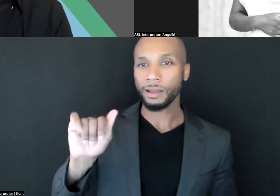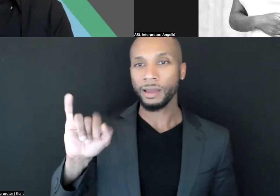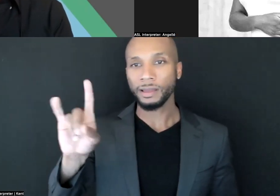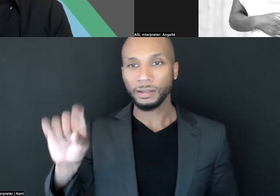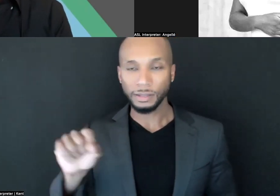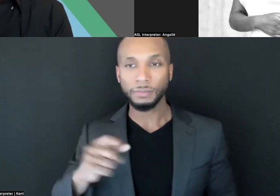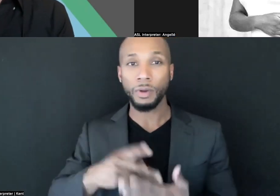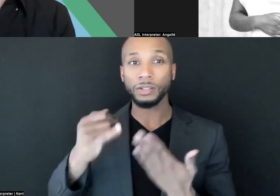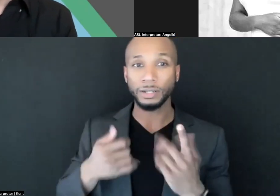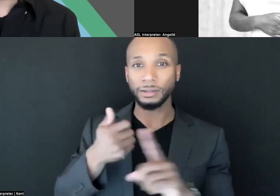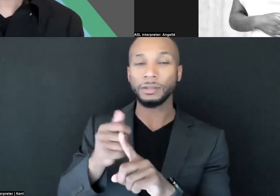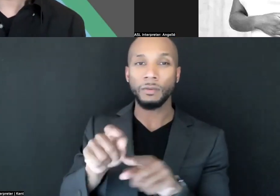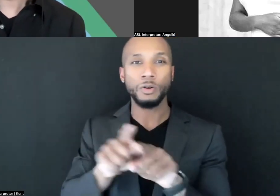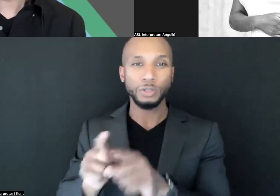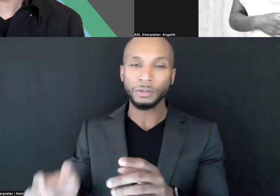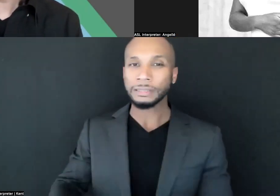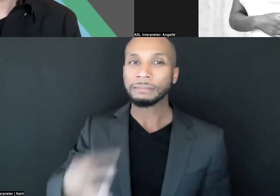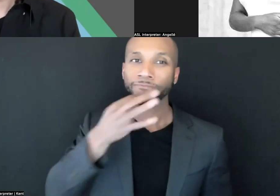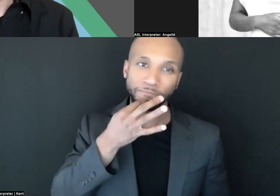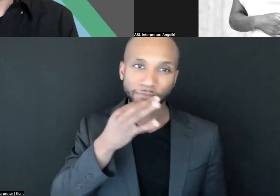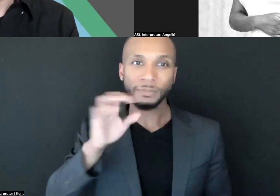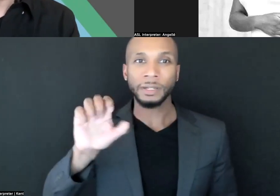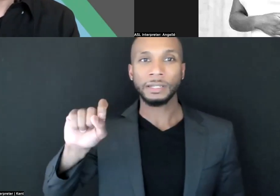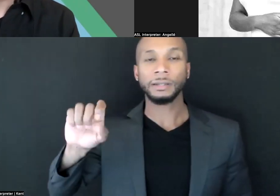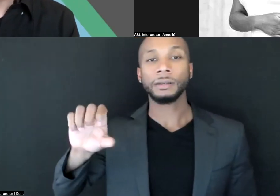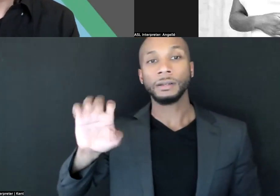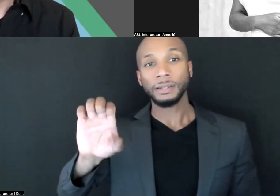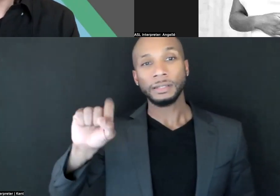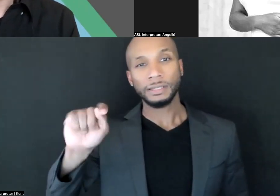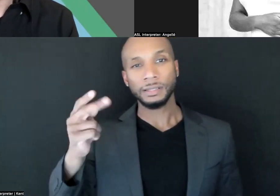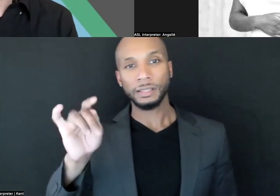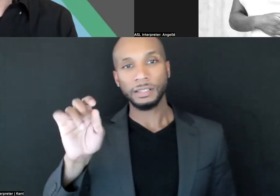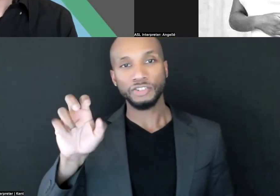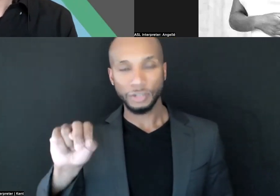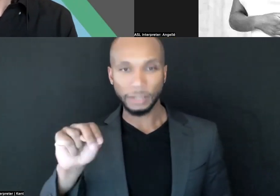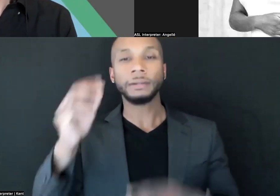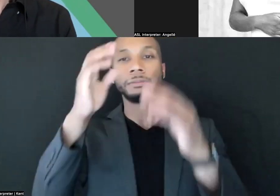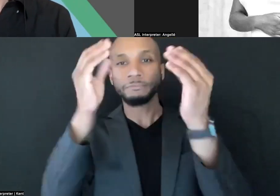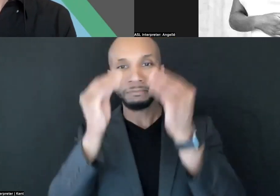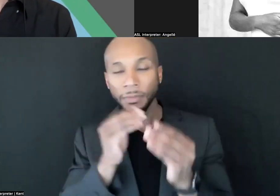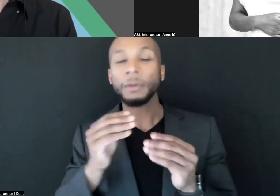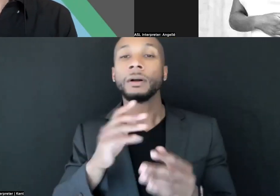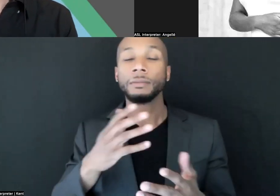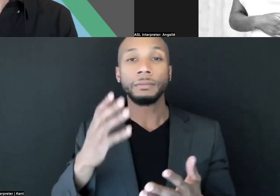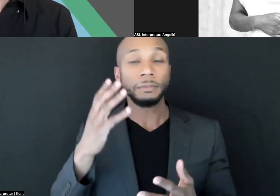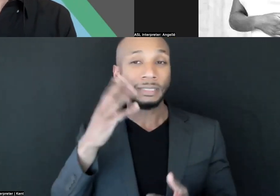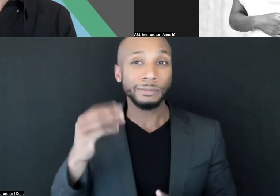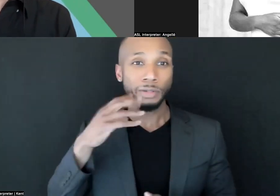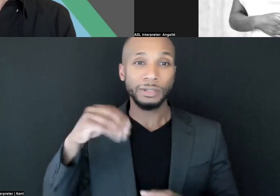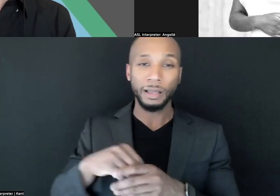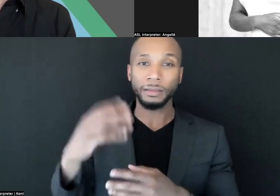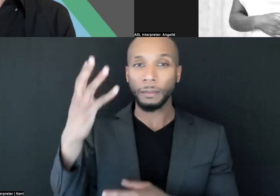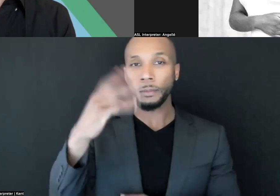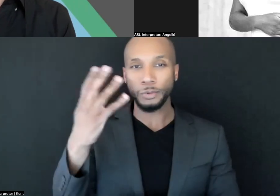talented esthetician with many, many years of experience in the beauty industry. And